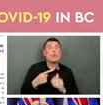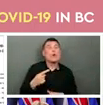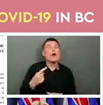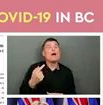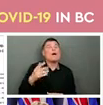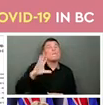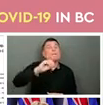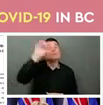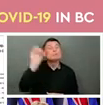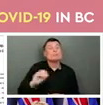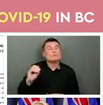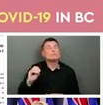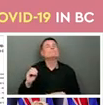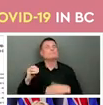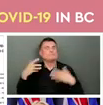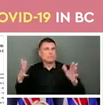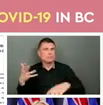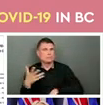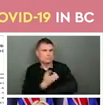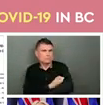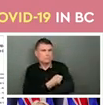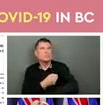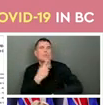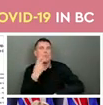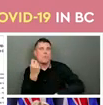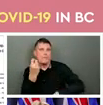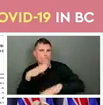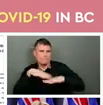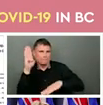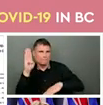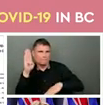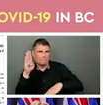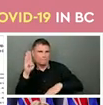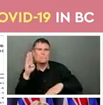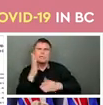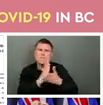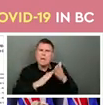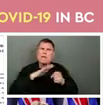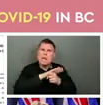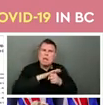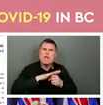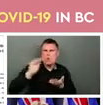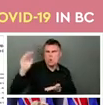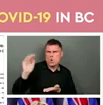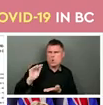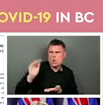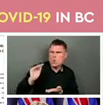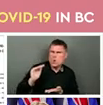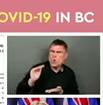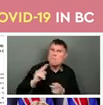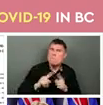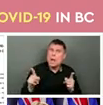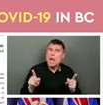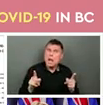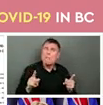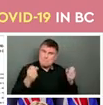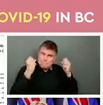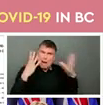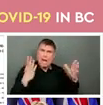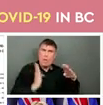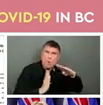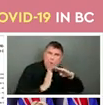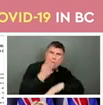dose 1. And we can see there are still some pockets where we have work to do, but it's very gratifying to see over